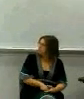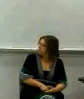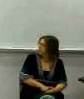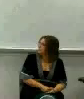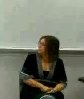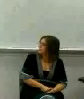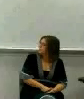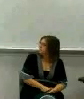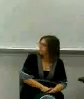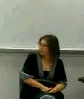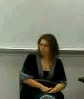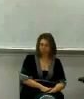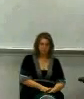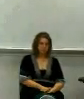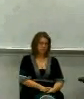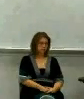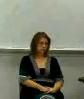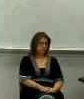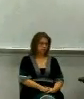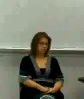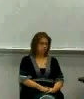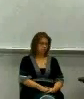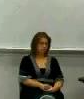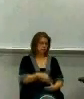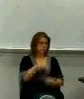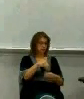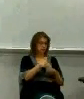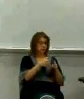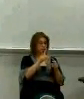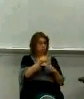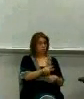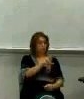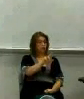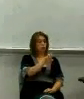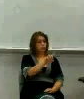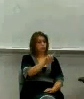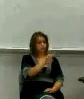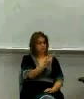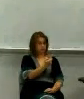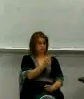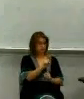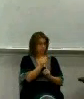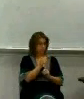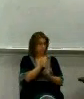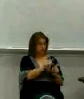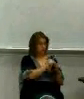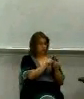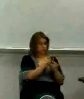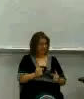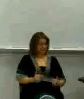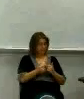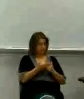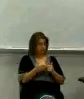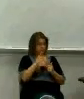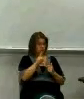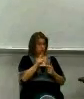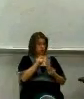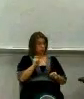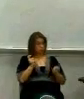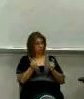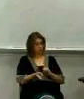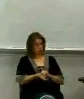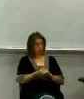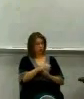methanogenic bacteria are doing this in very low redox conditions. We also have organisms that are